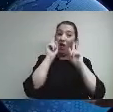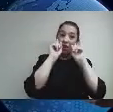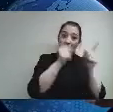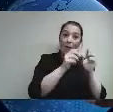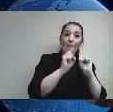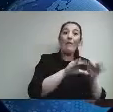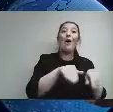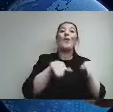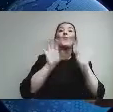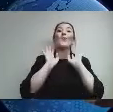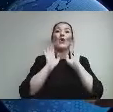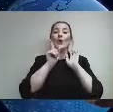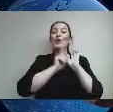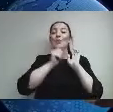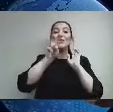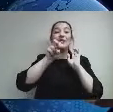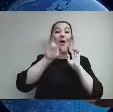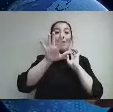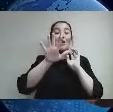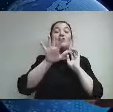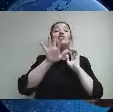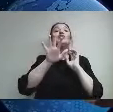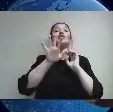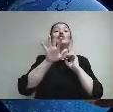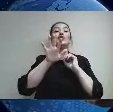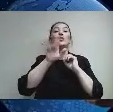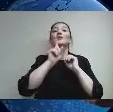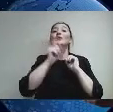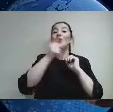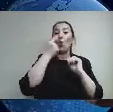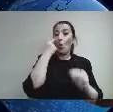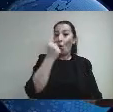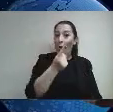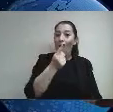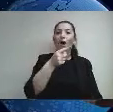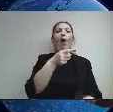impaired remain loyal to the brand when they are careful.